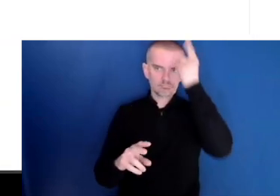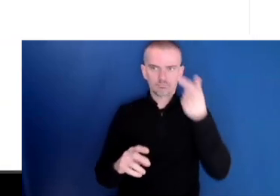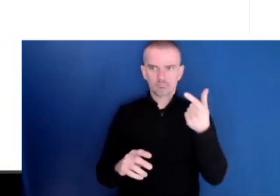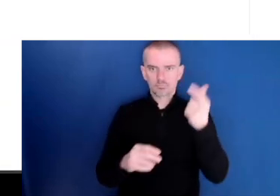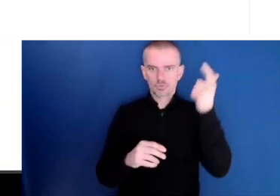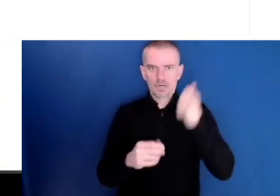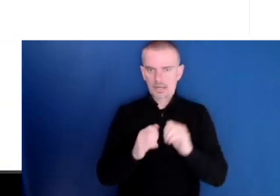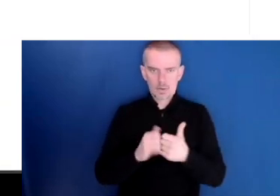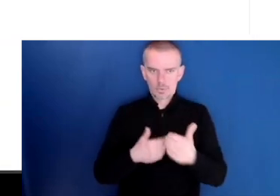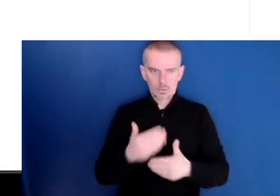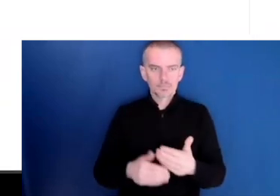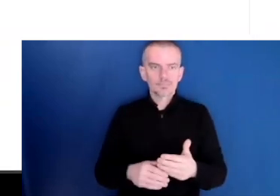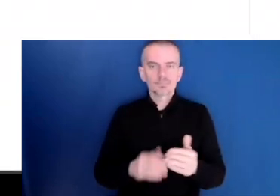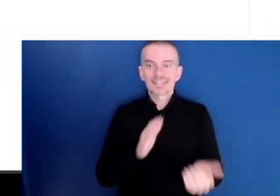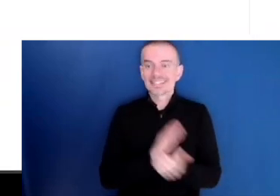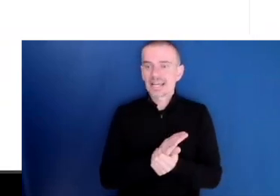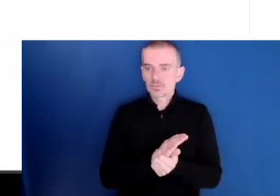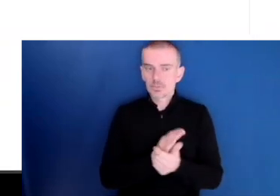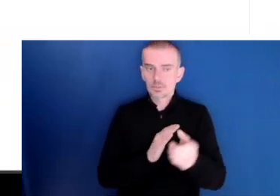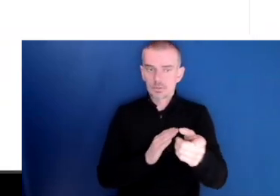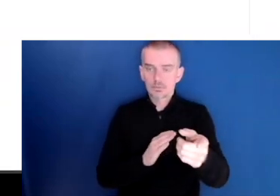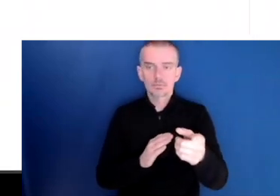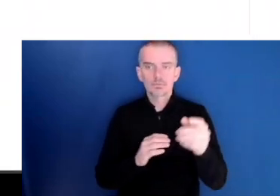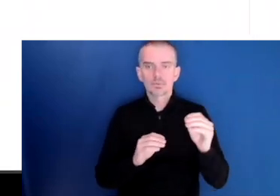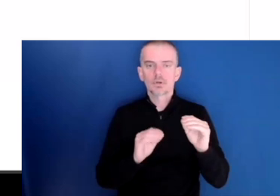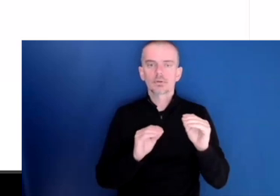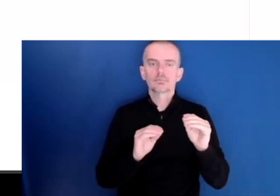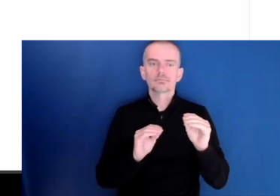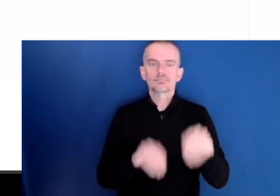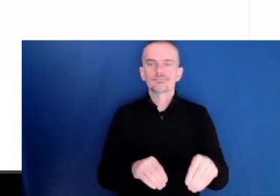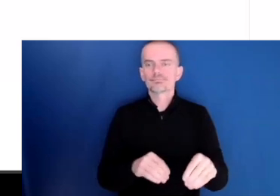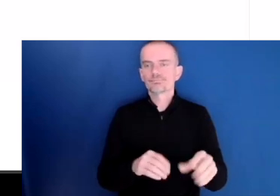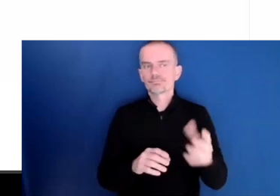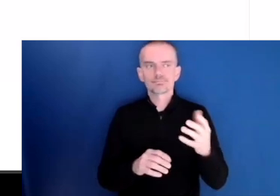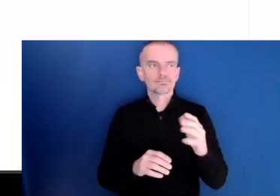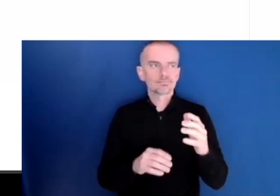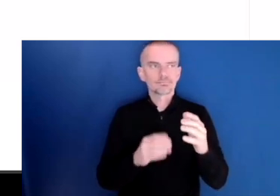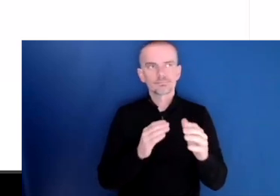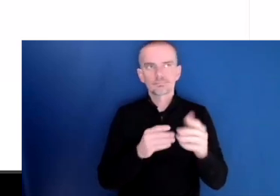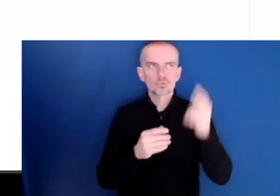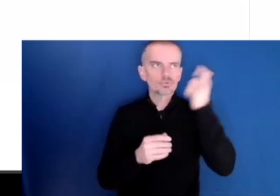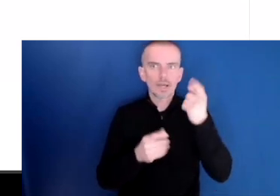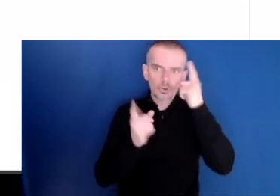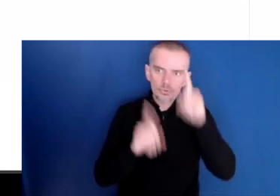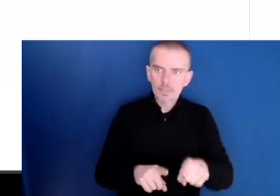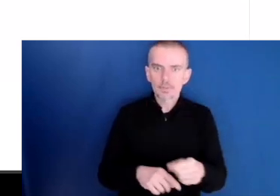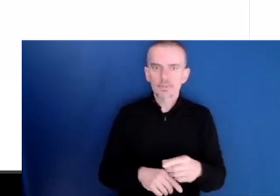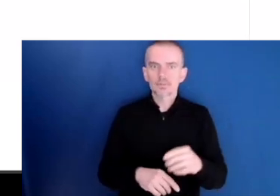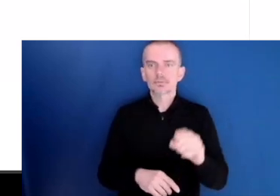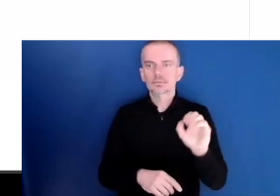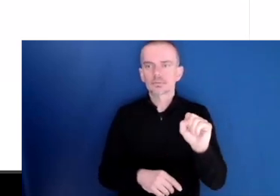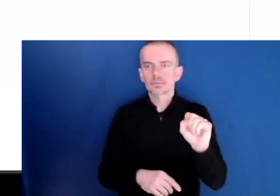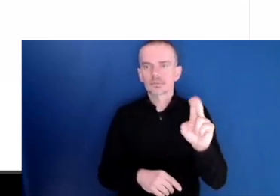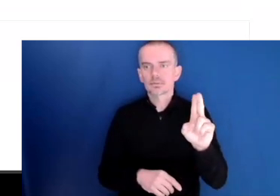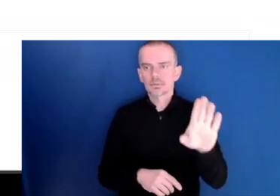attachment section to drop any grant agreements or subawards. So this is a great spot to put